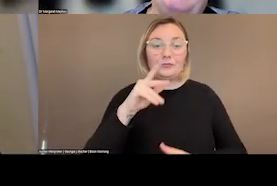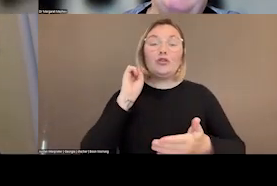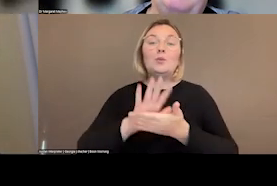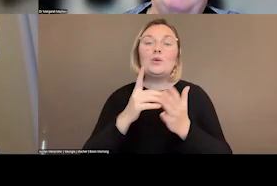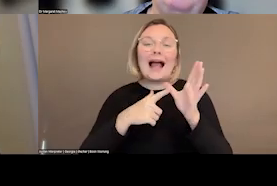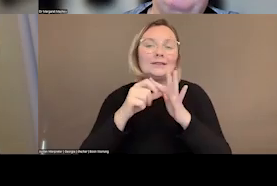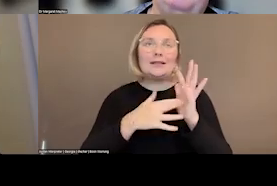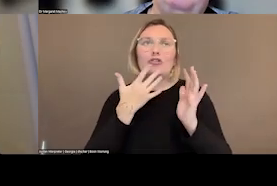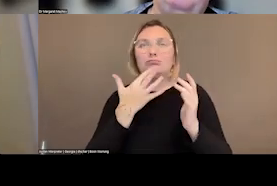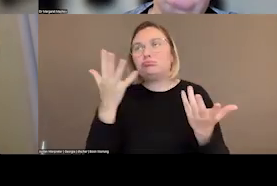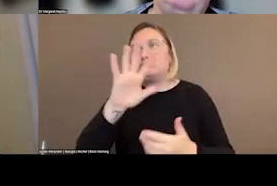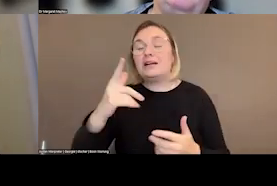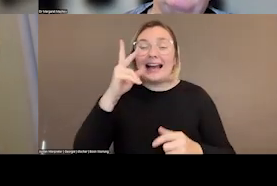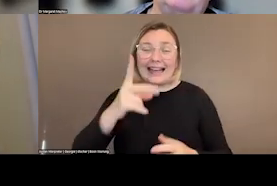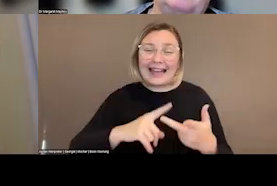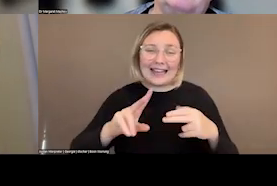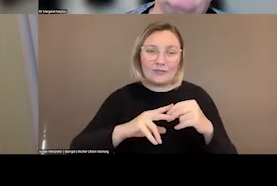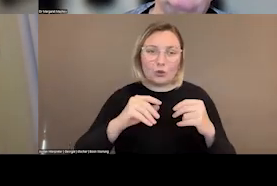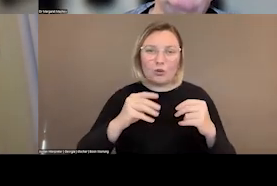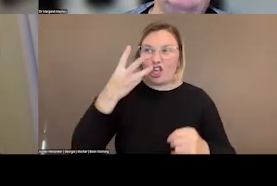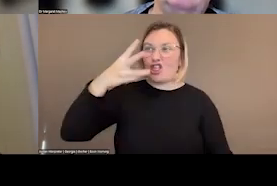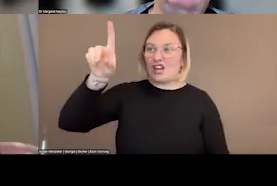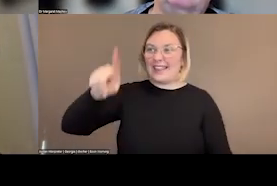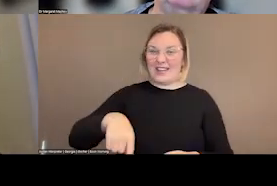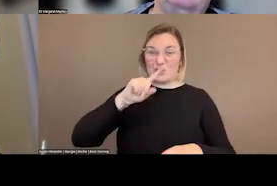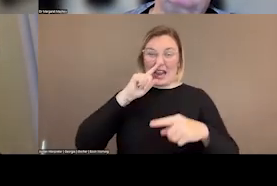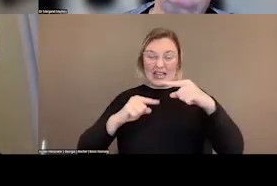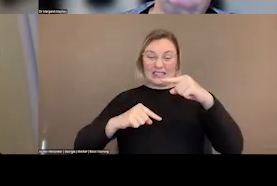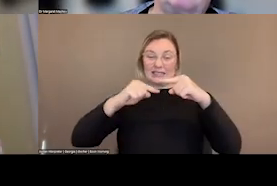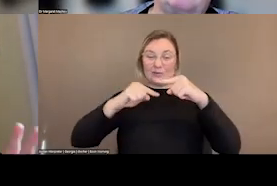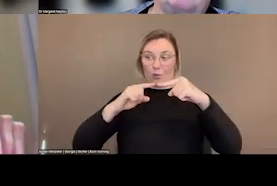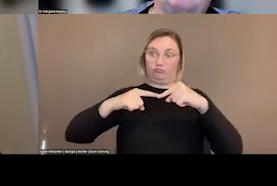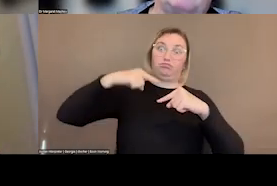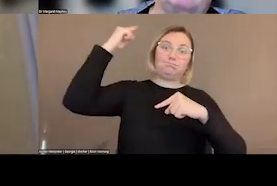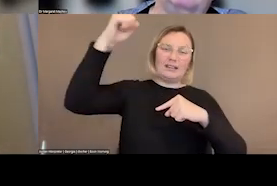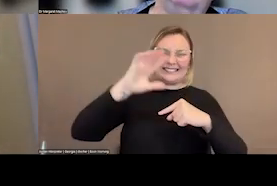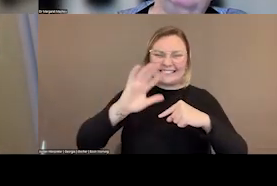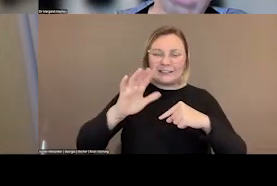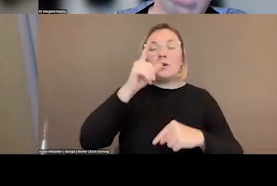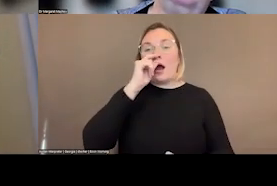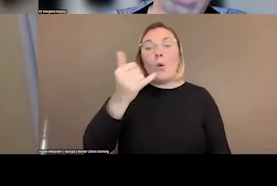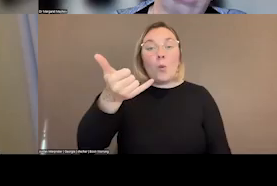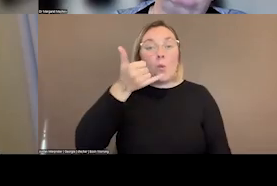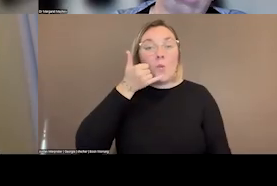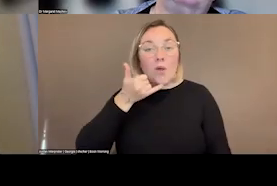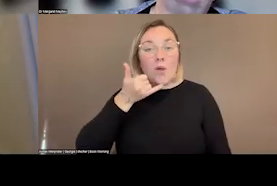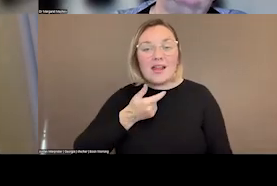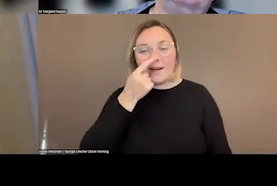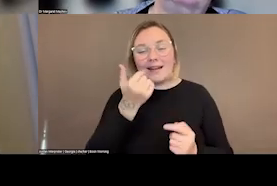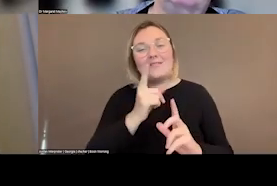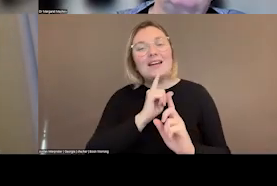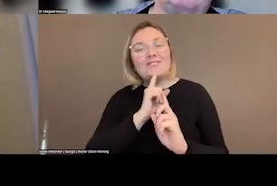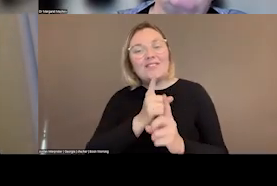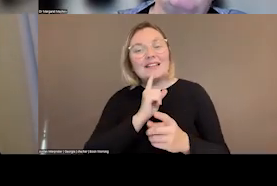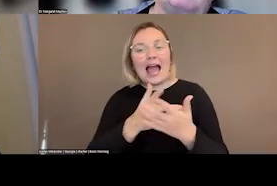in. And again, if you are having trouble meeting that 30,000, give us a call. We can give you some advice on how to, you know,